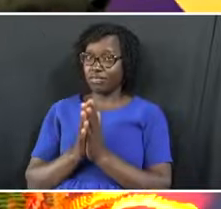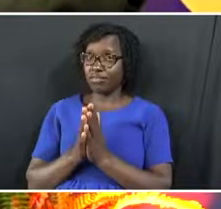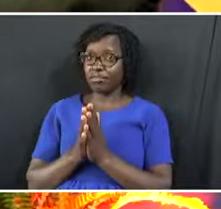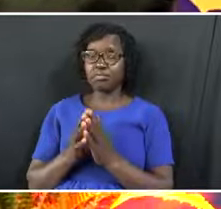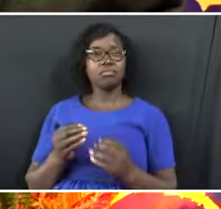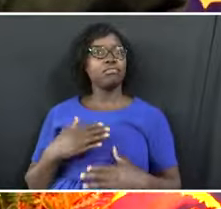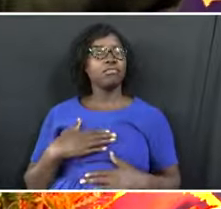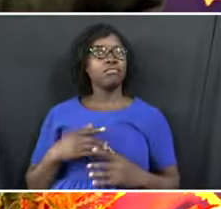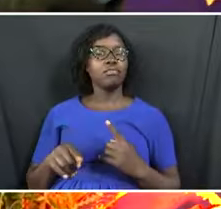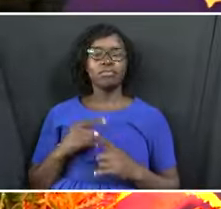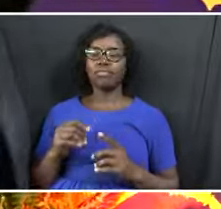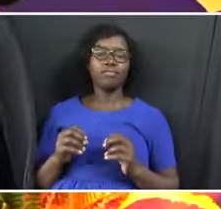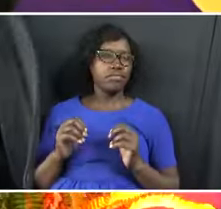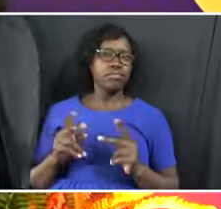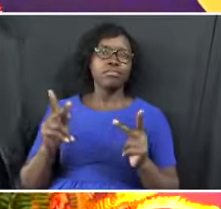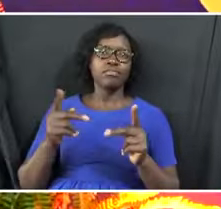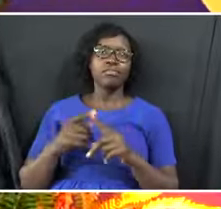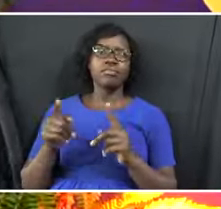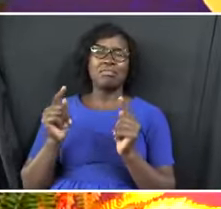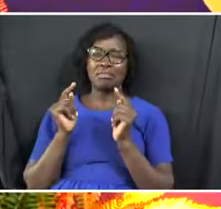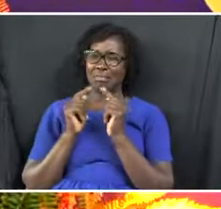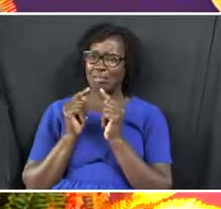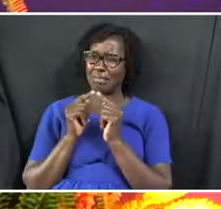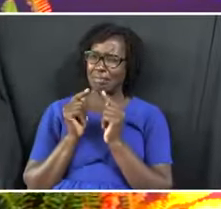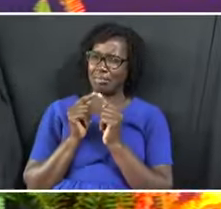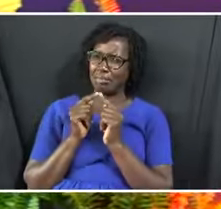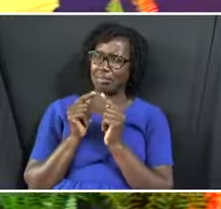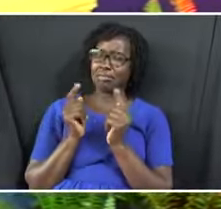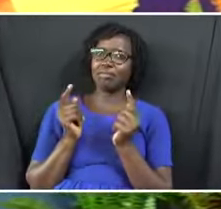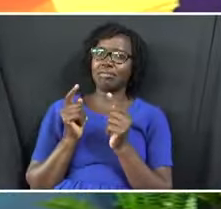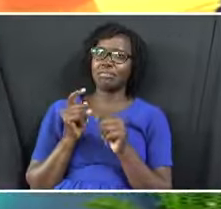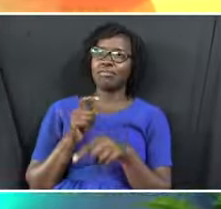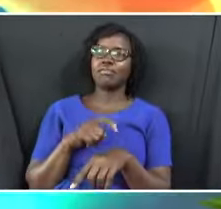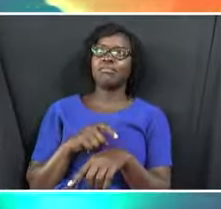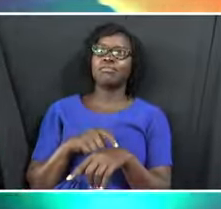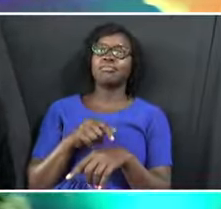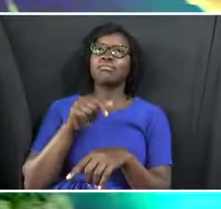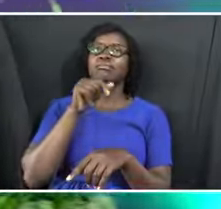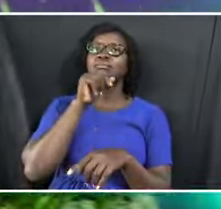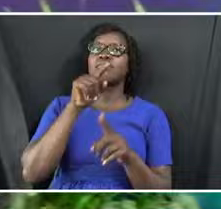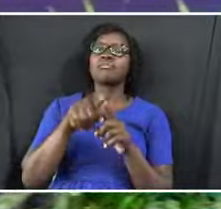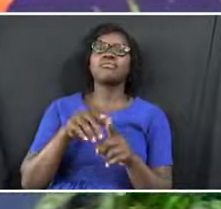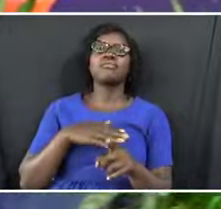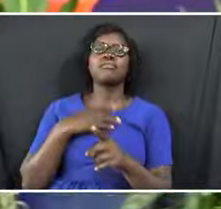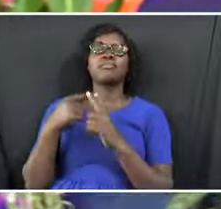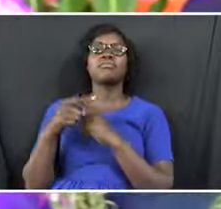me, but it pains when my brother kills me.